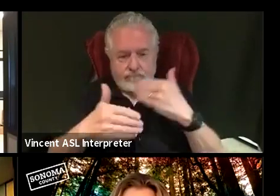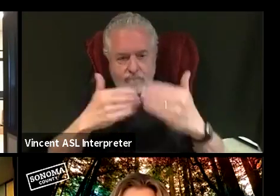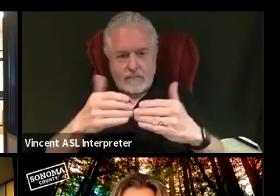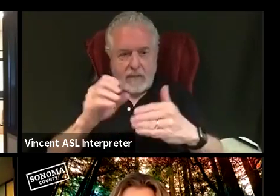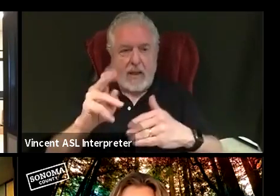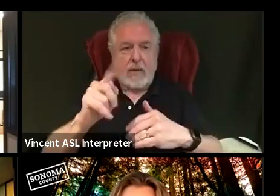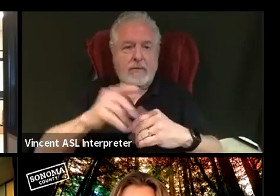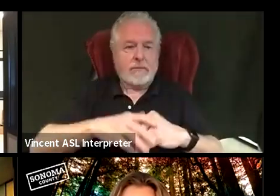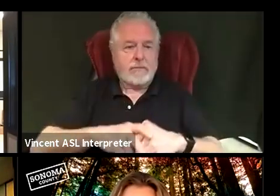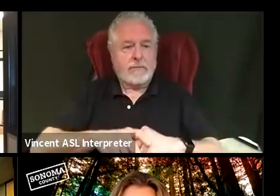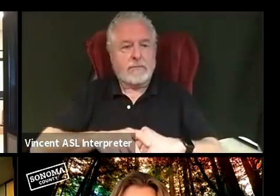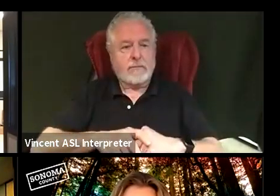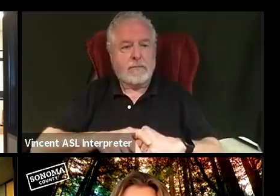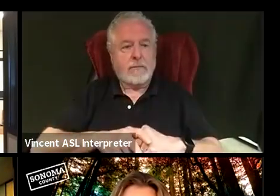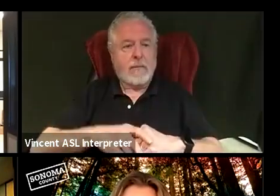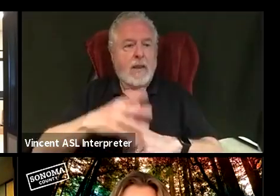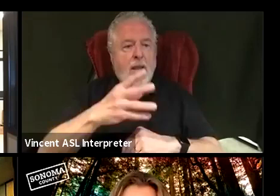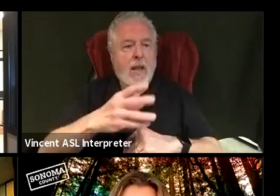out.